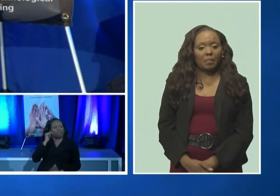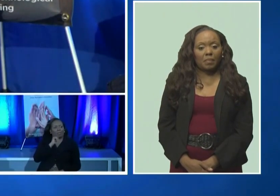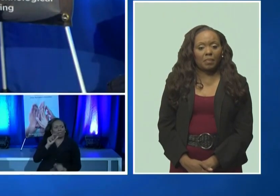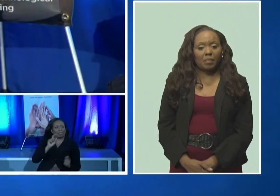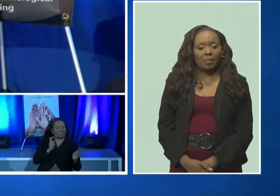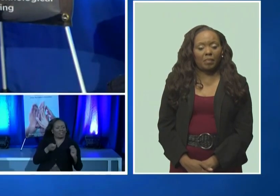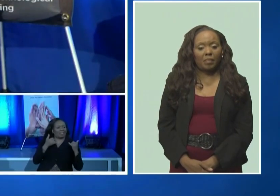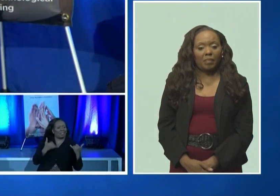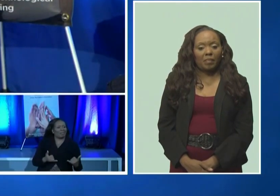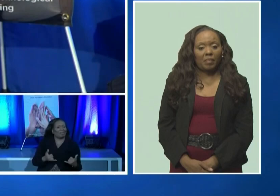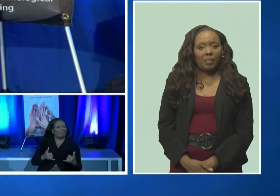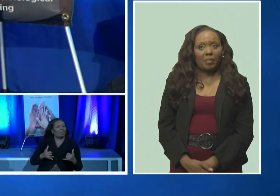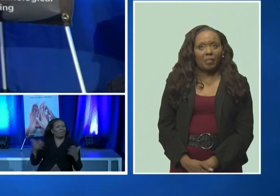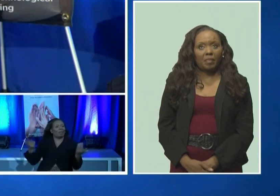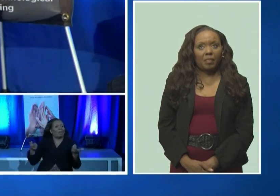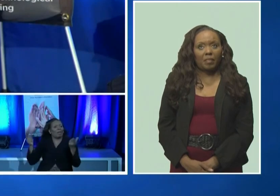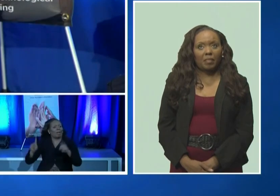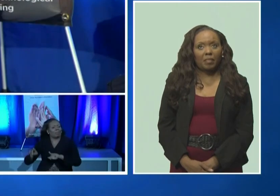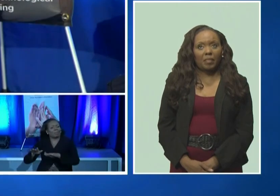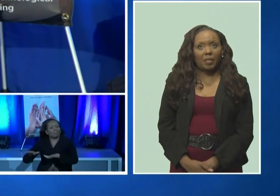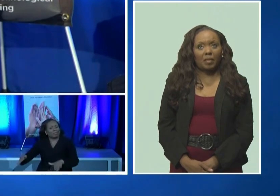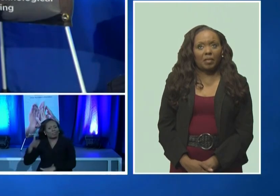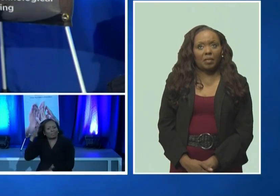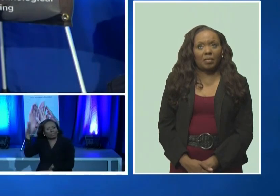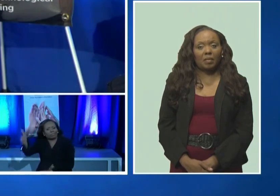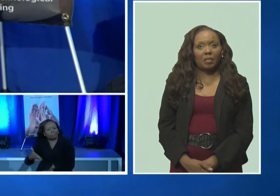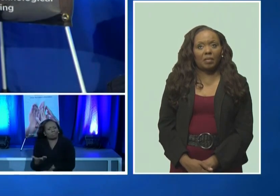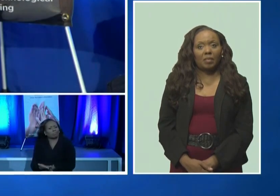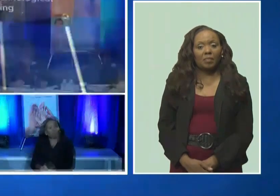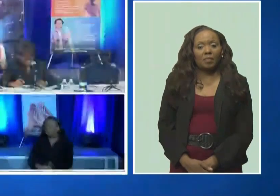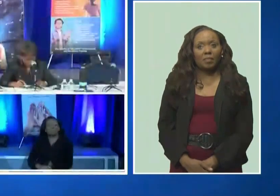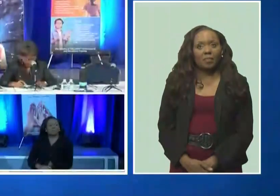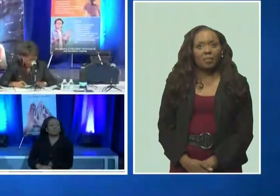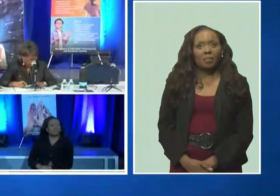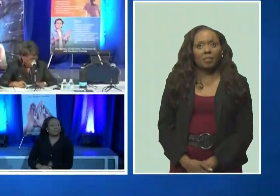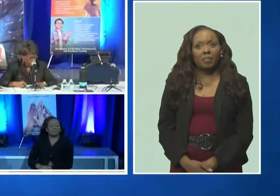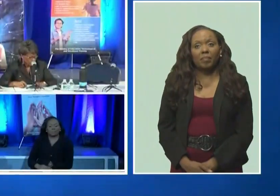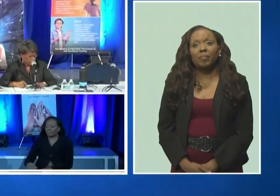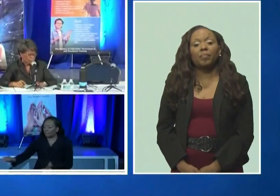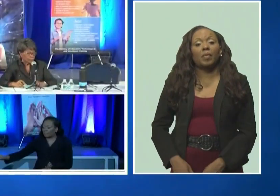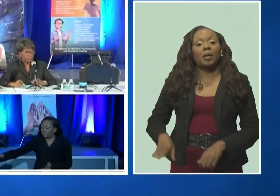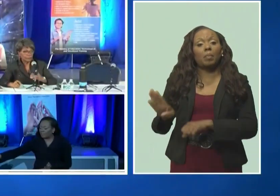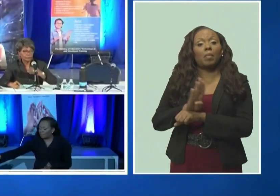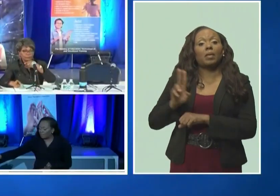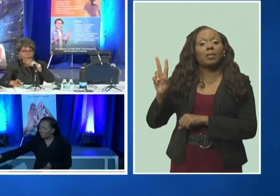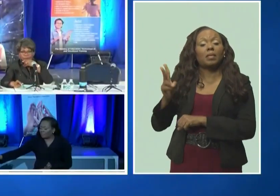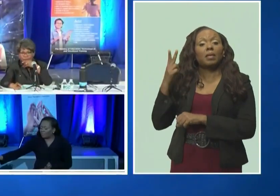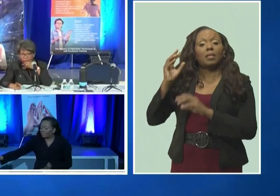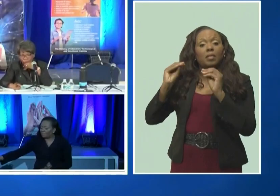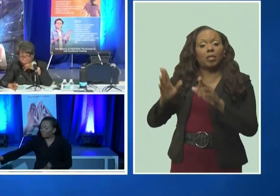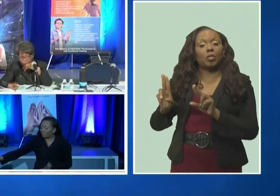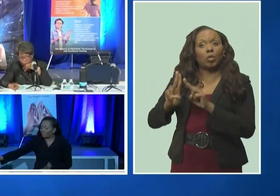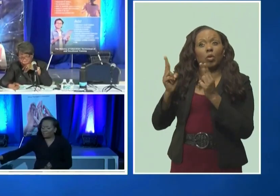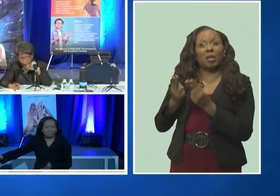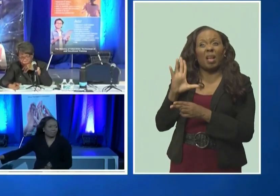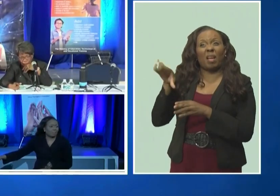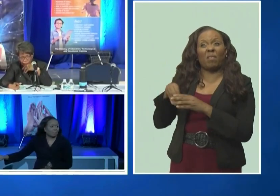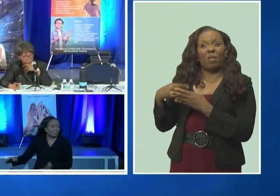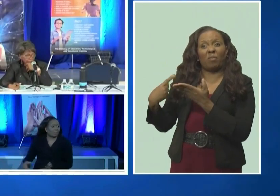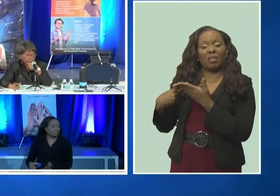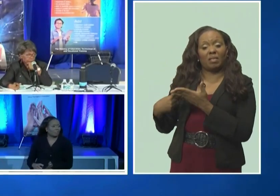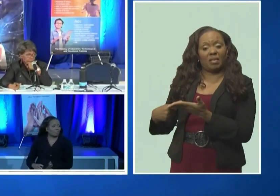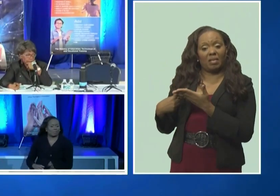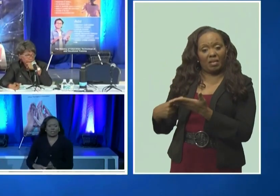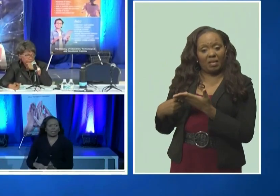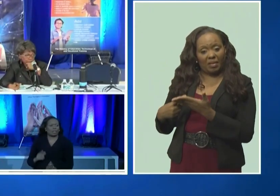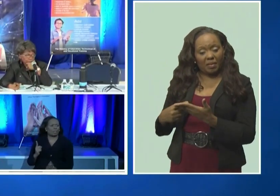for our children 10 years from now? The Barbados Secondary Teachers Union was also part of the engagement. Wendy